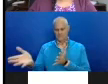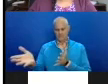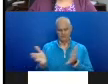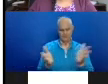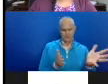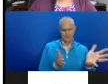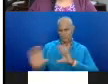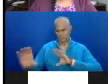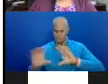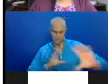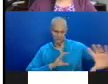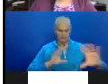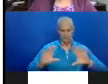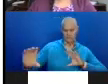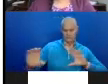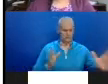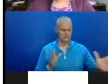conversations or communication. So